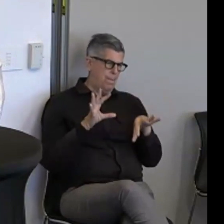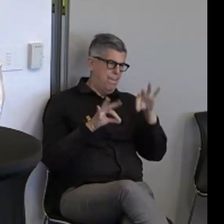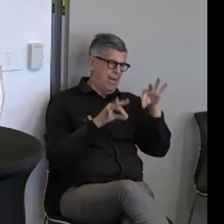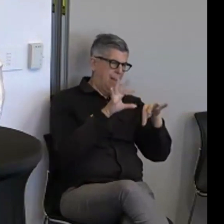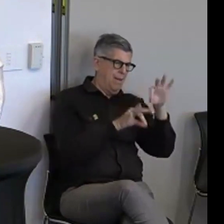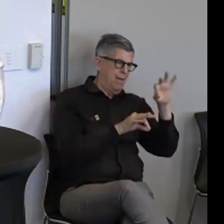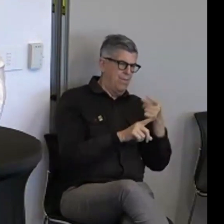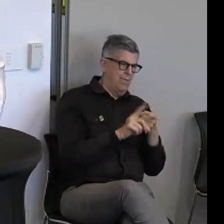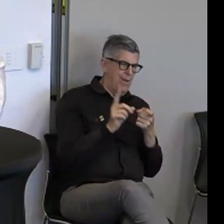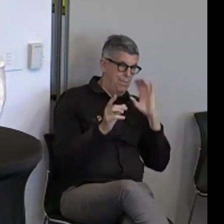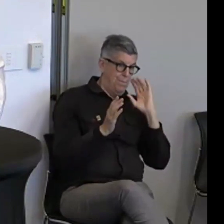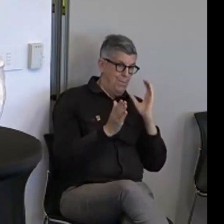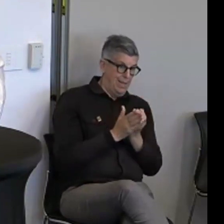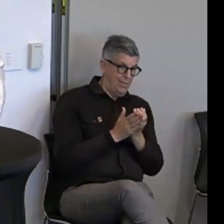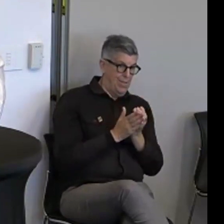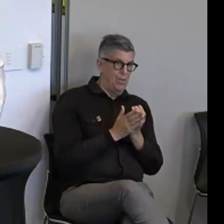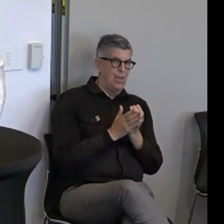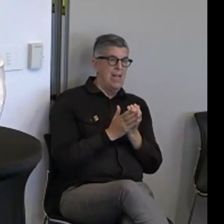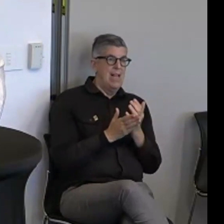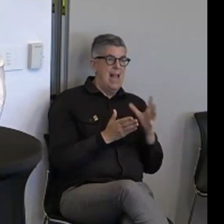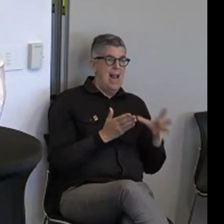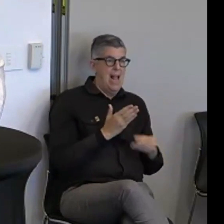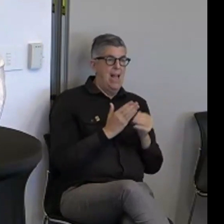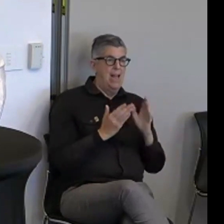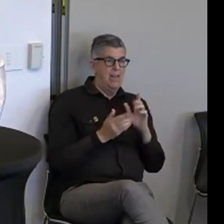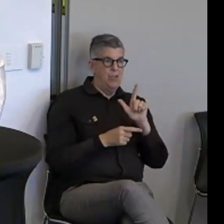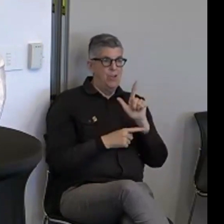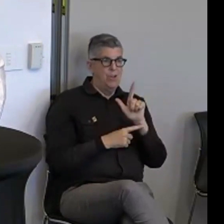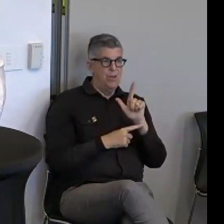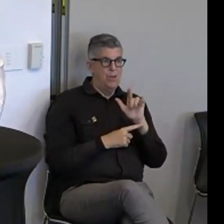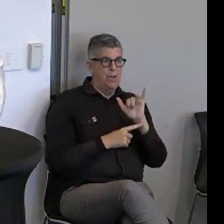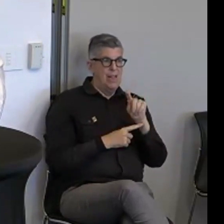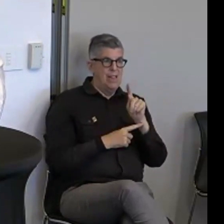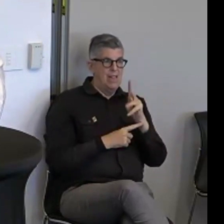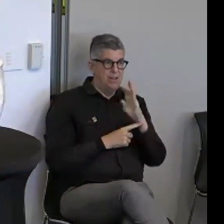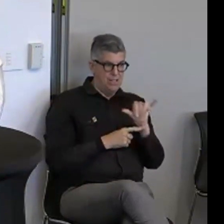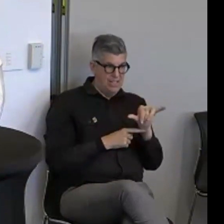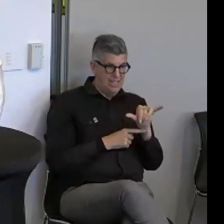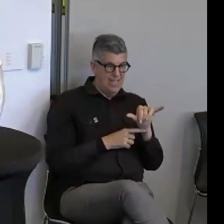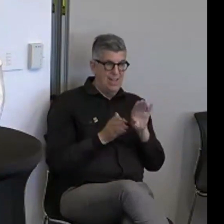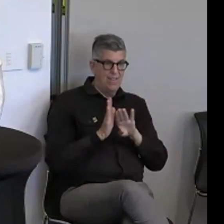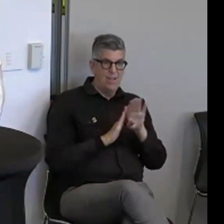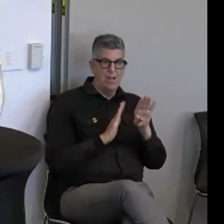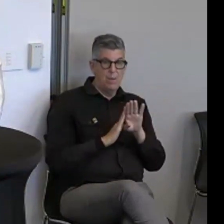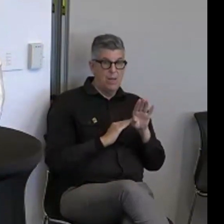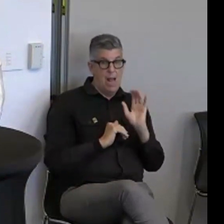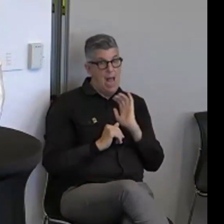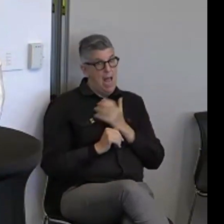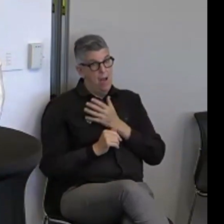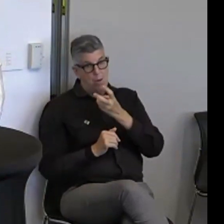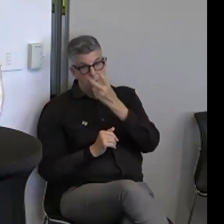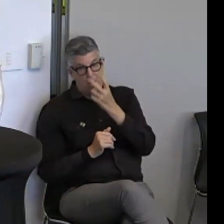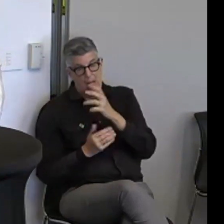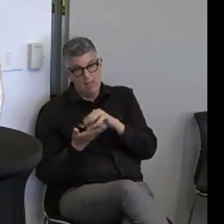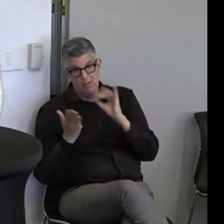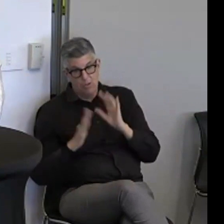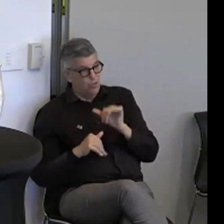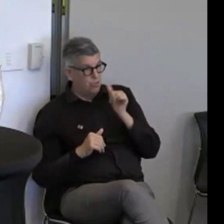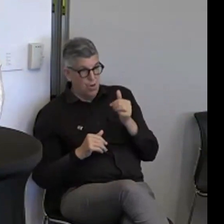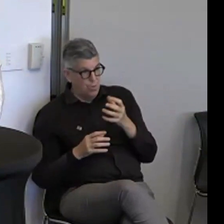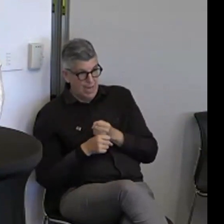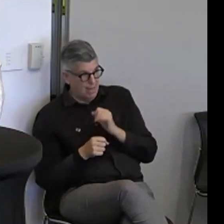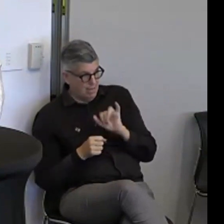informs your literacy development. Our blind students aren't getting that. And so these early